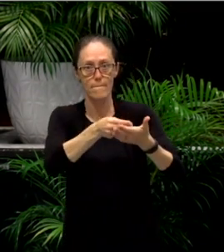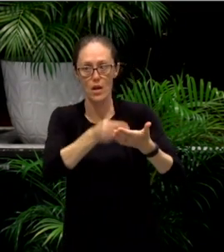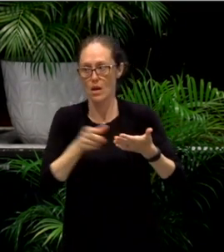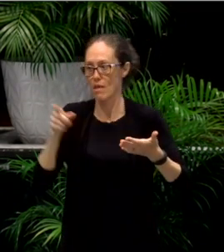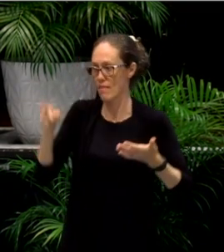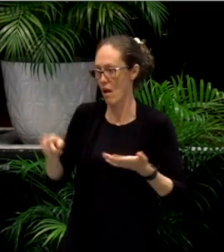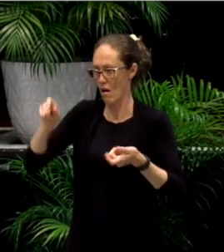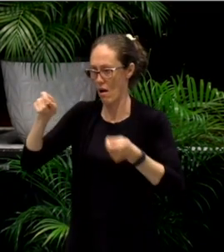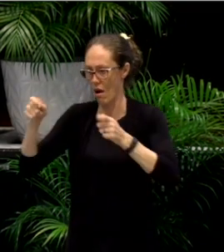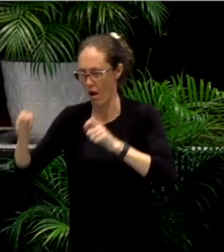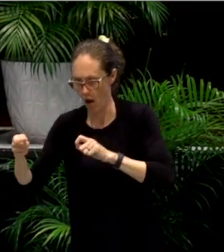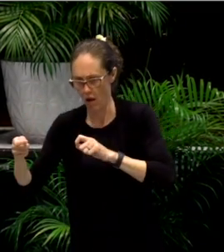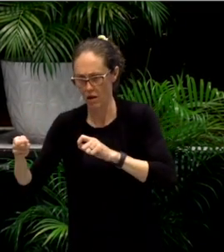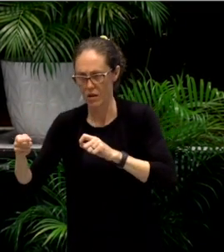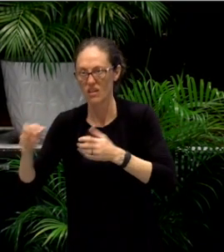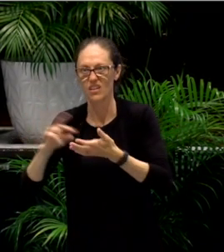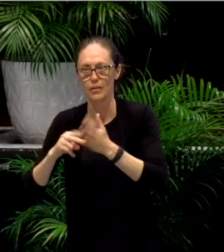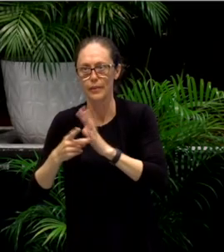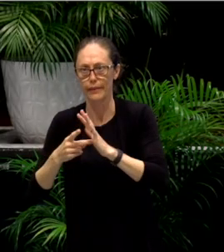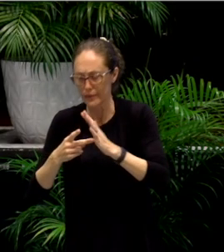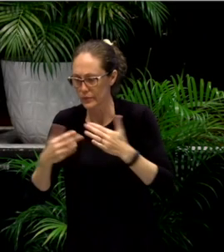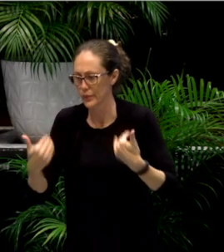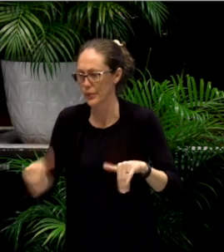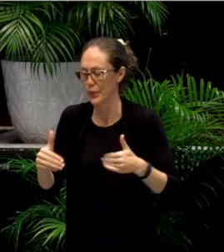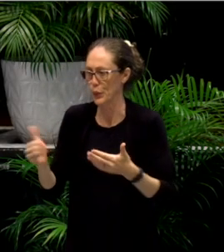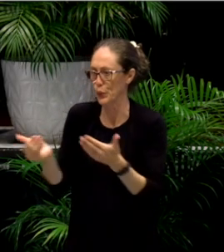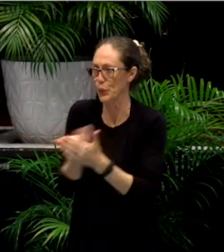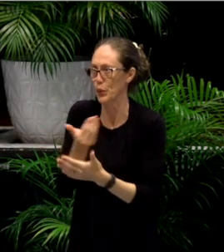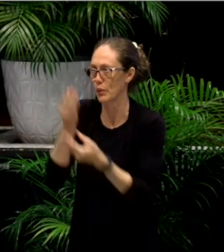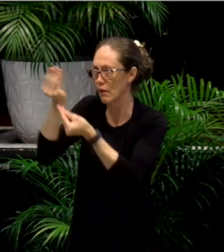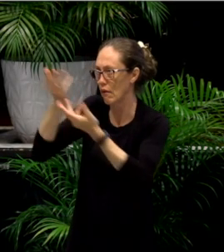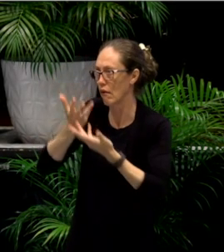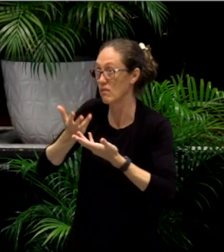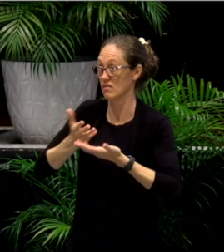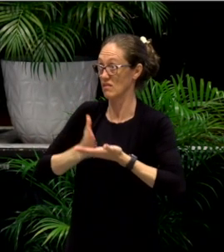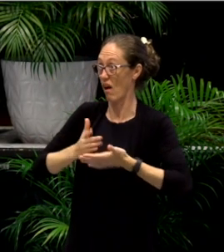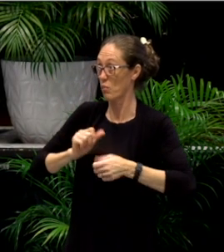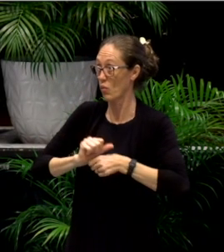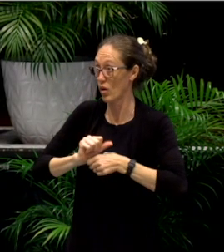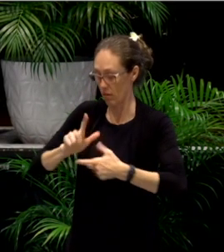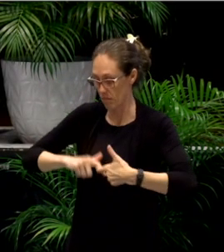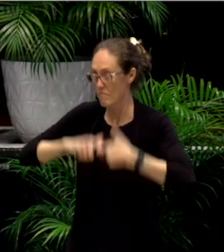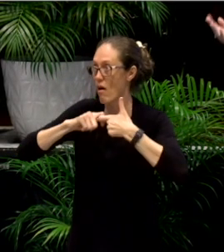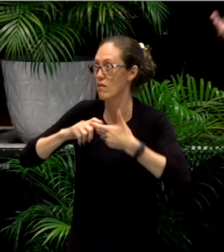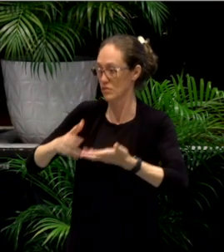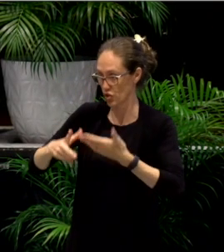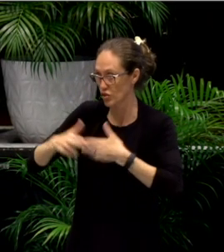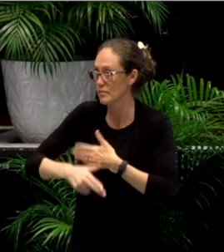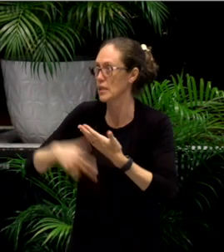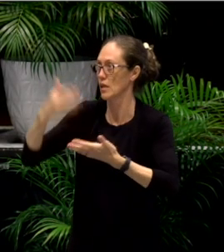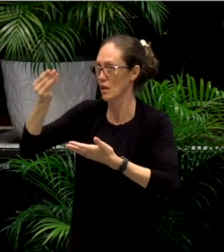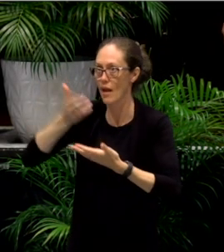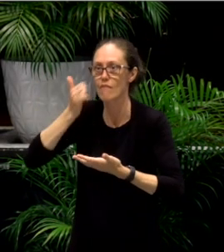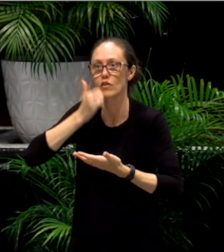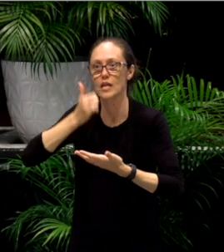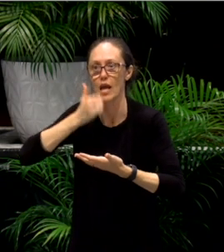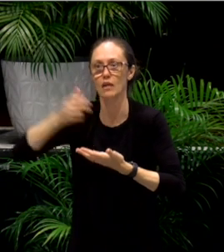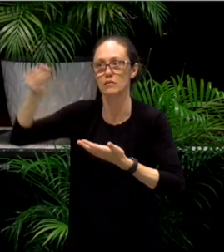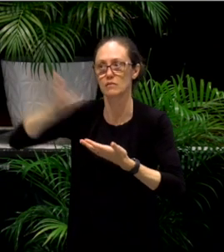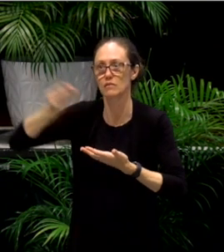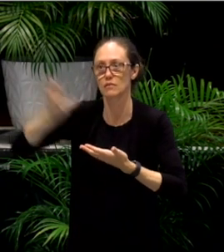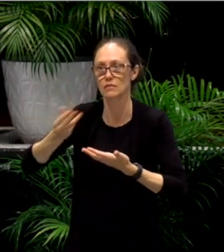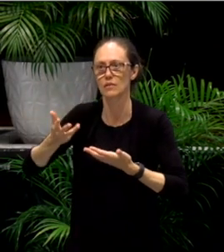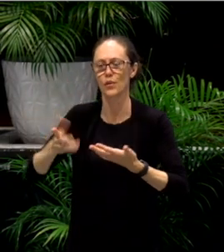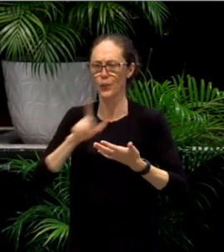evolve, and we continue to get new termination and stop work orders daily. So it is possible for both of these things to